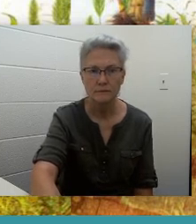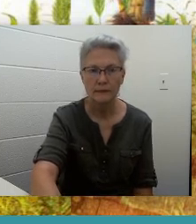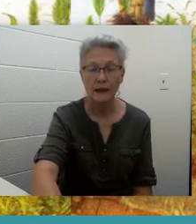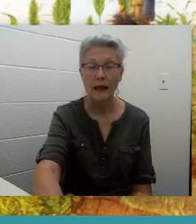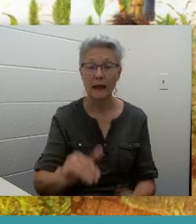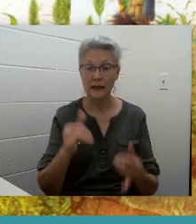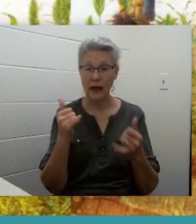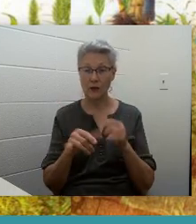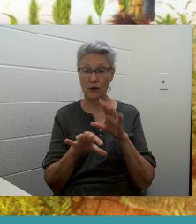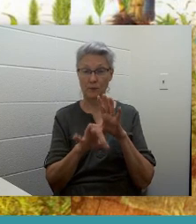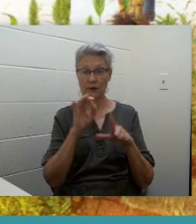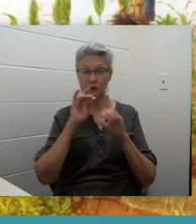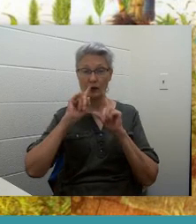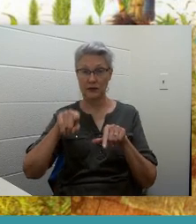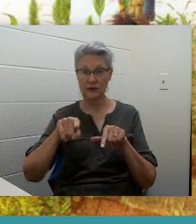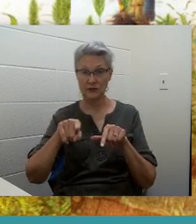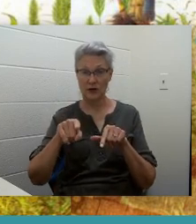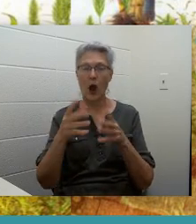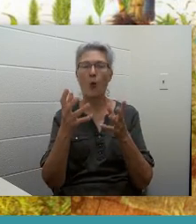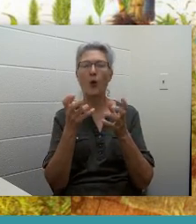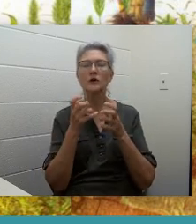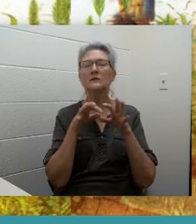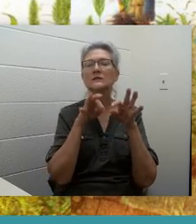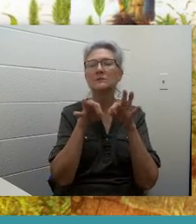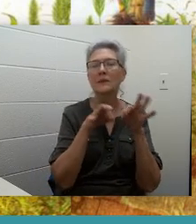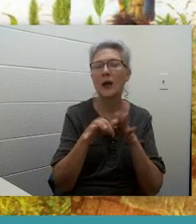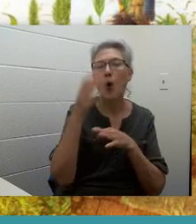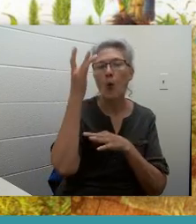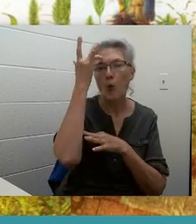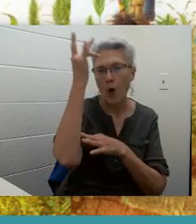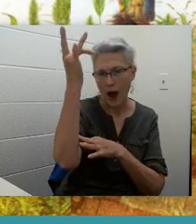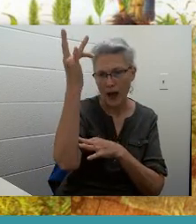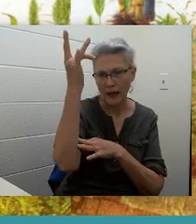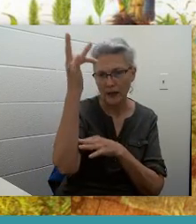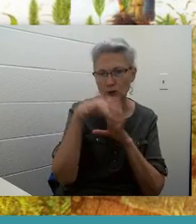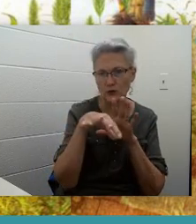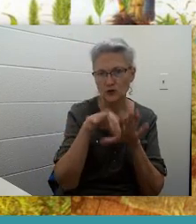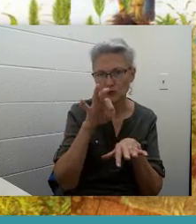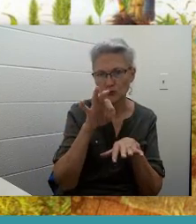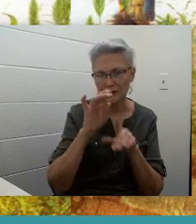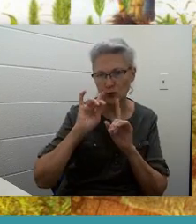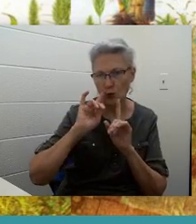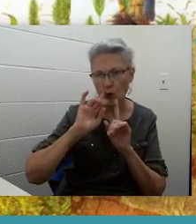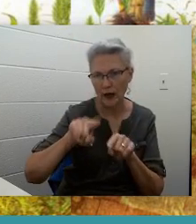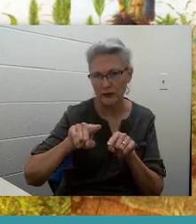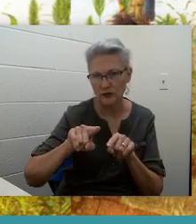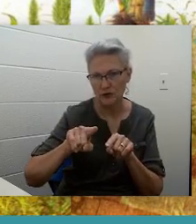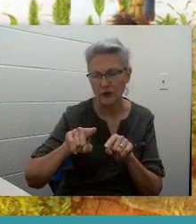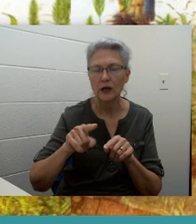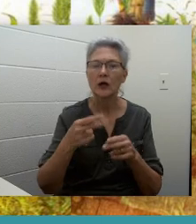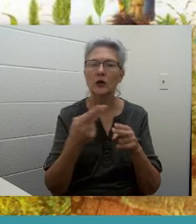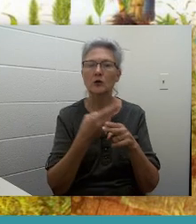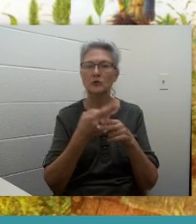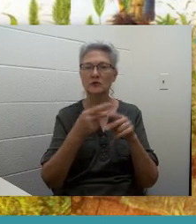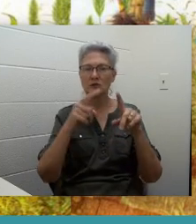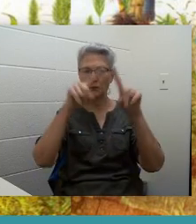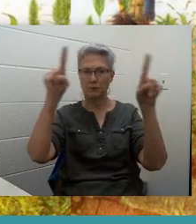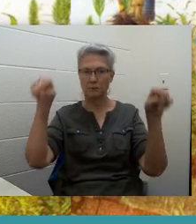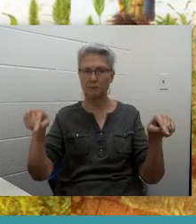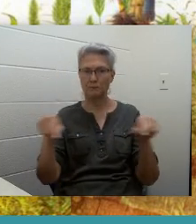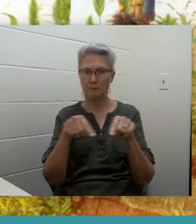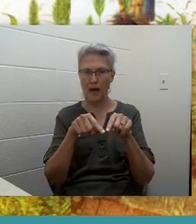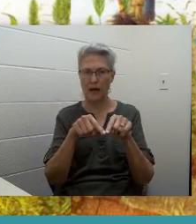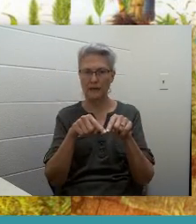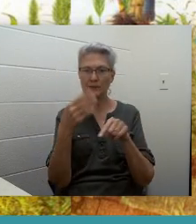Now that you've picked your answer, I would like you to explain why you chose the answer using the box below. You are more